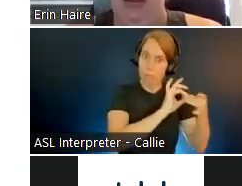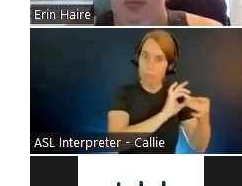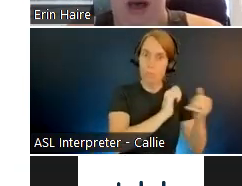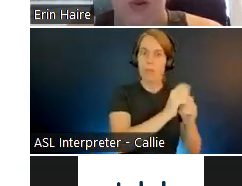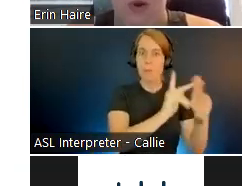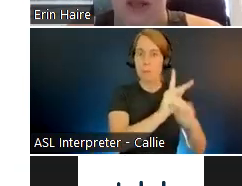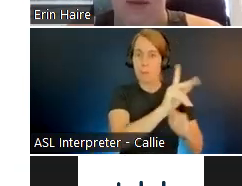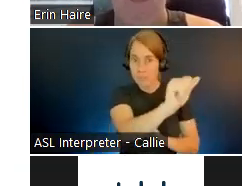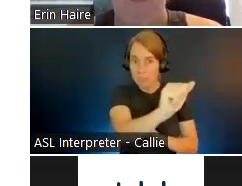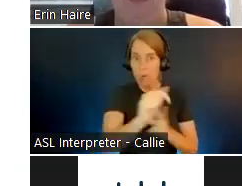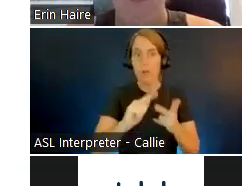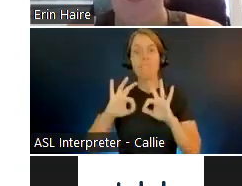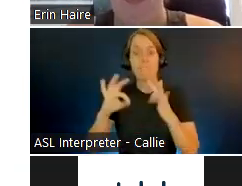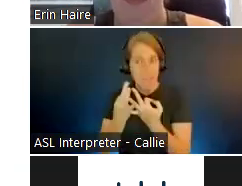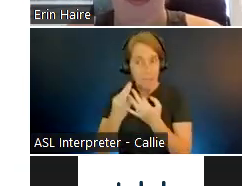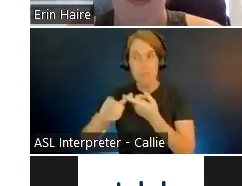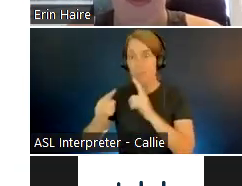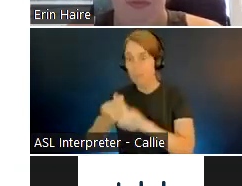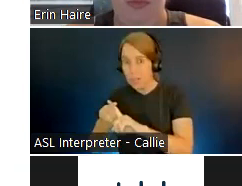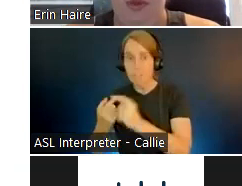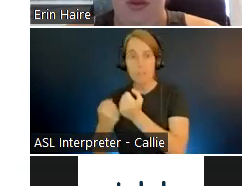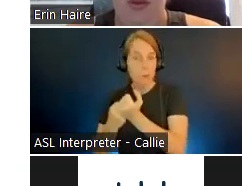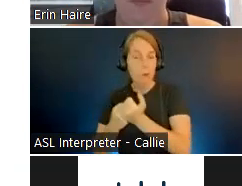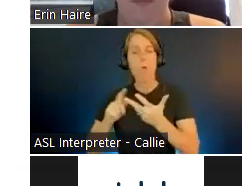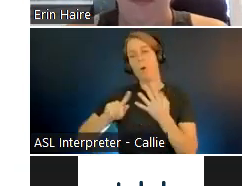let some replies roll in.